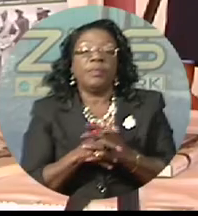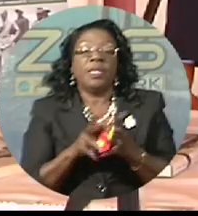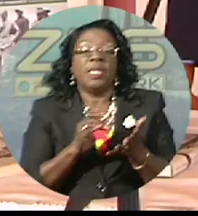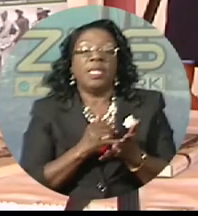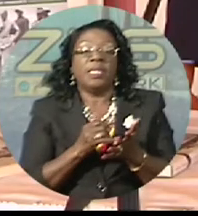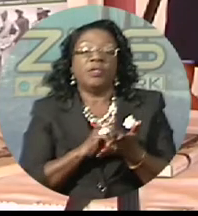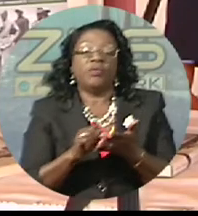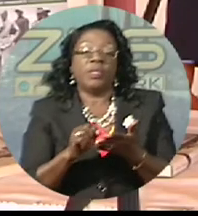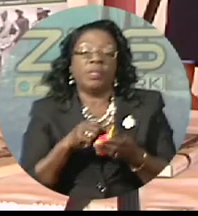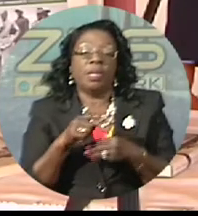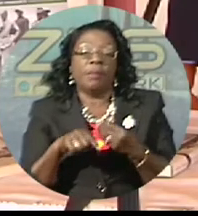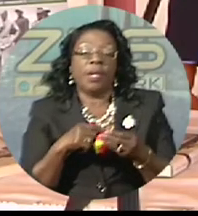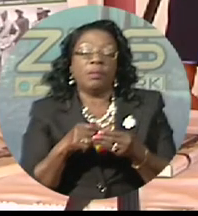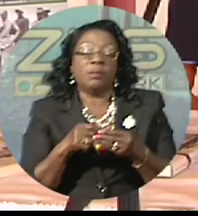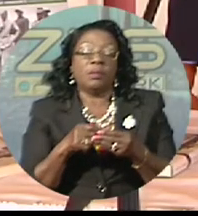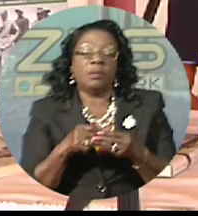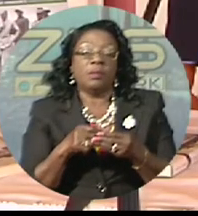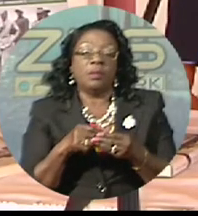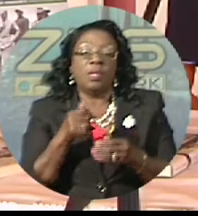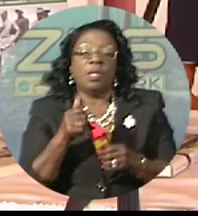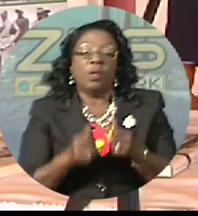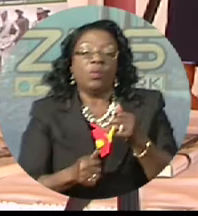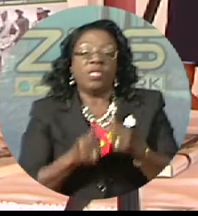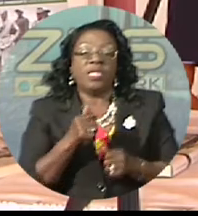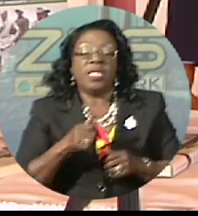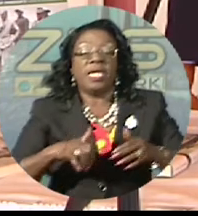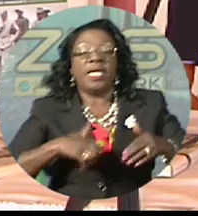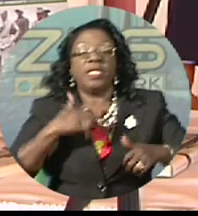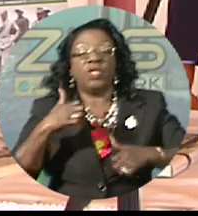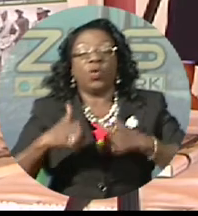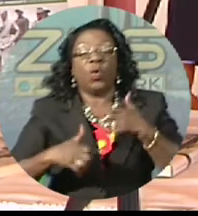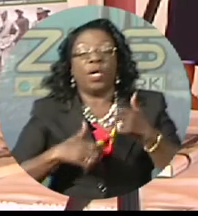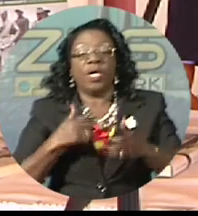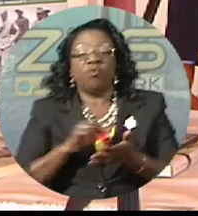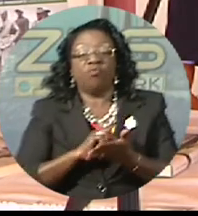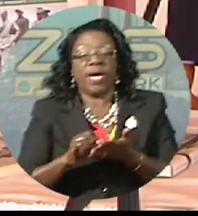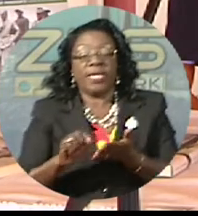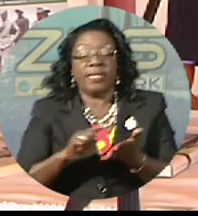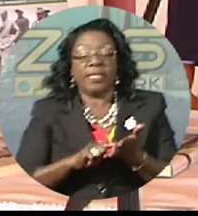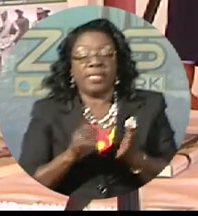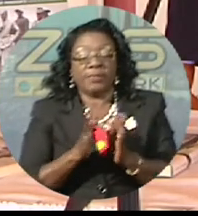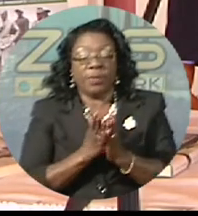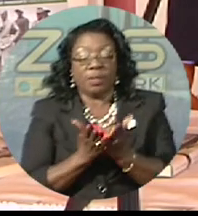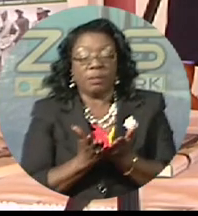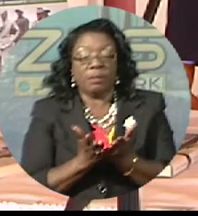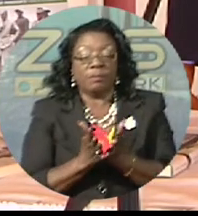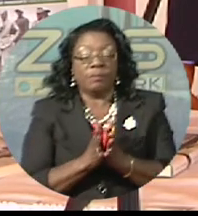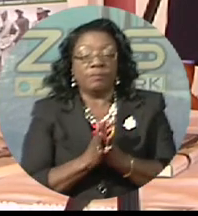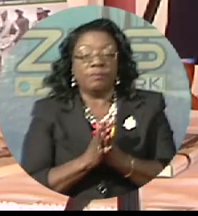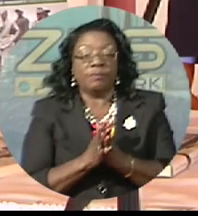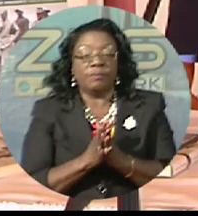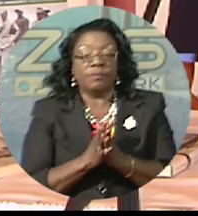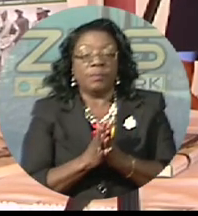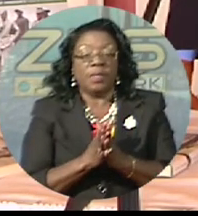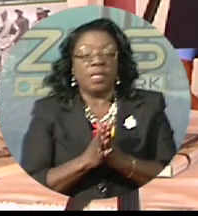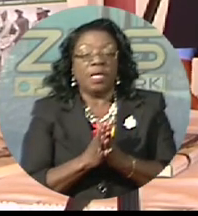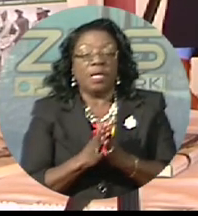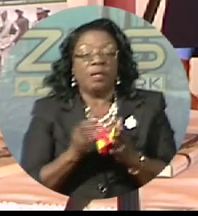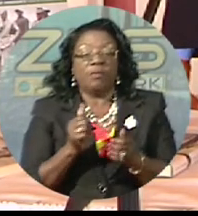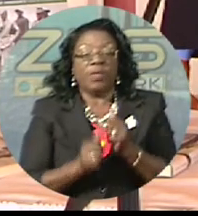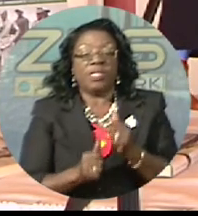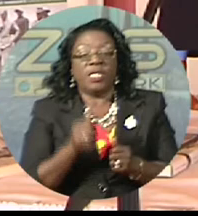work which I enjoyed writing, but which I